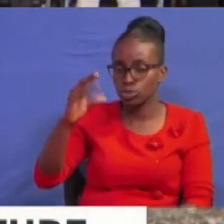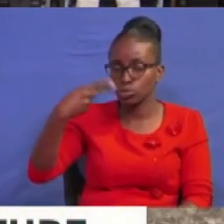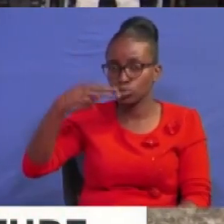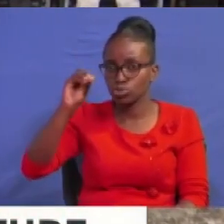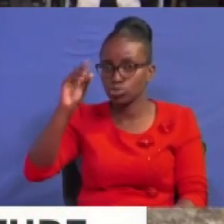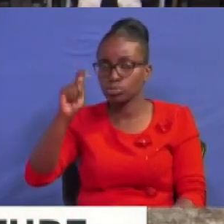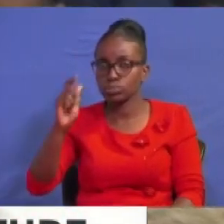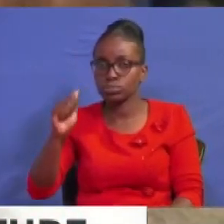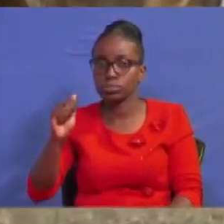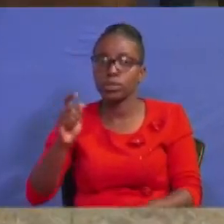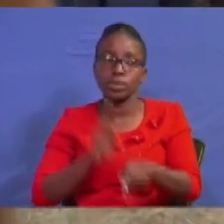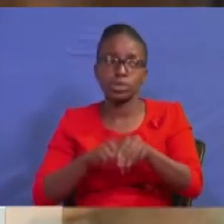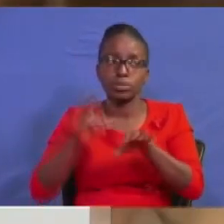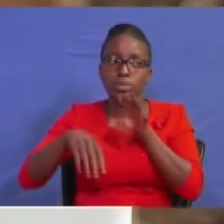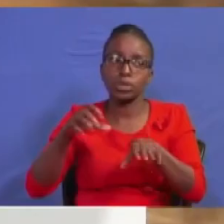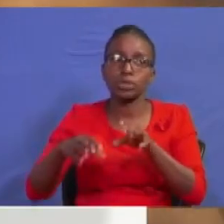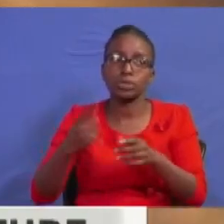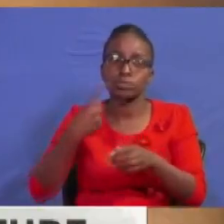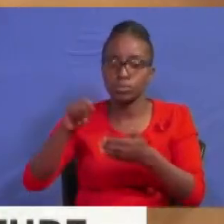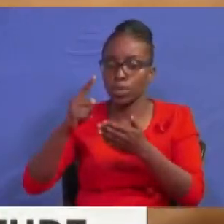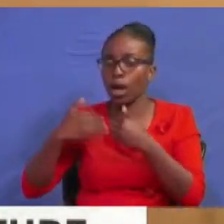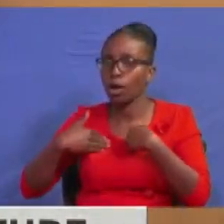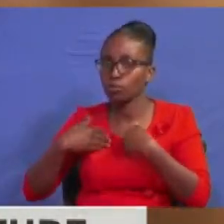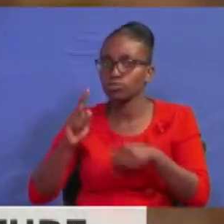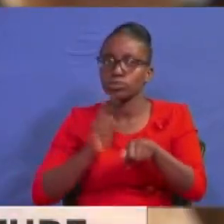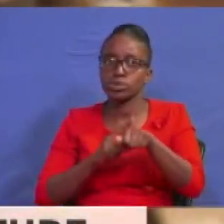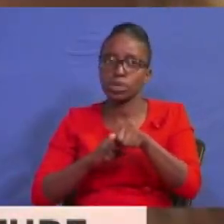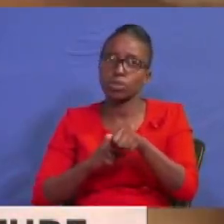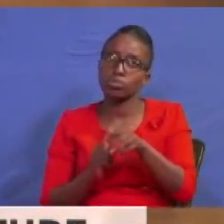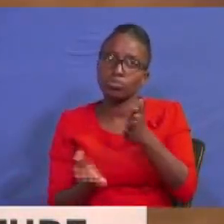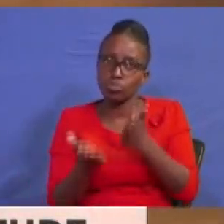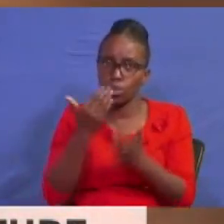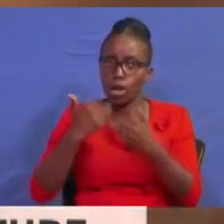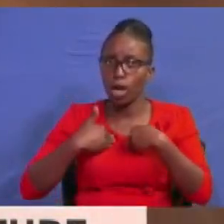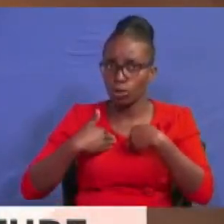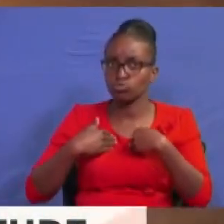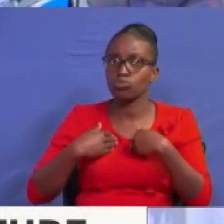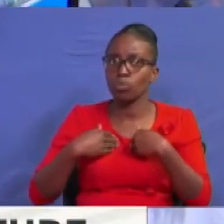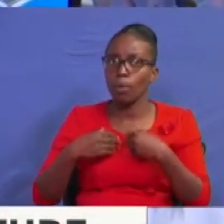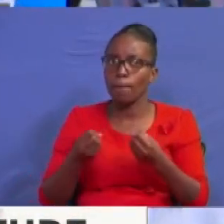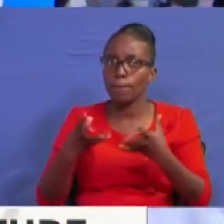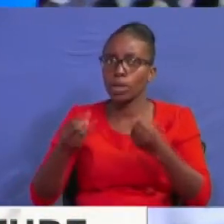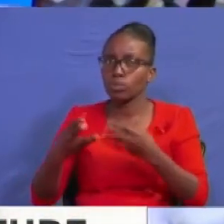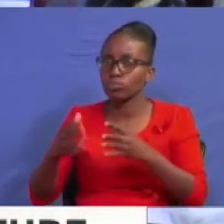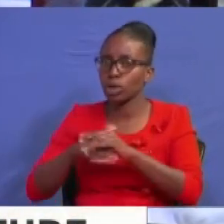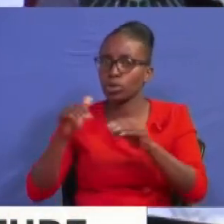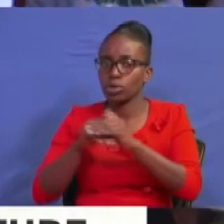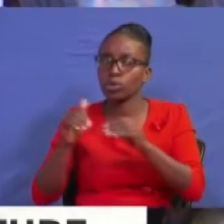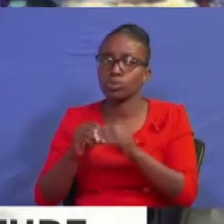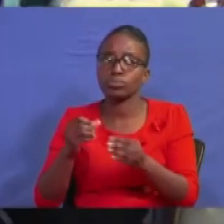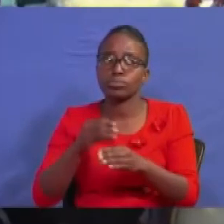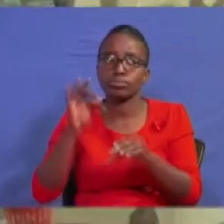smart agriculture that farmers, especially the small-scale entrepreneurs, can maximize their output and profits.